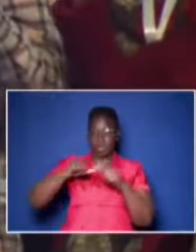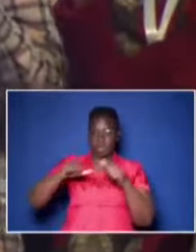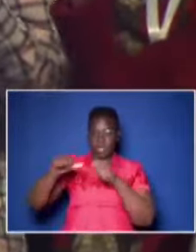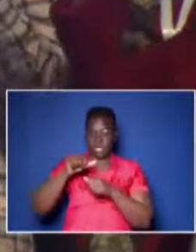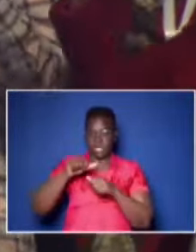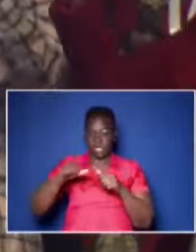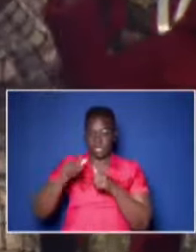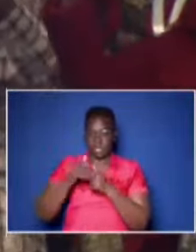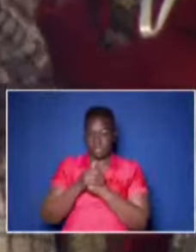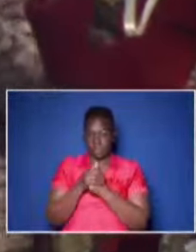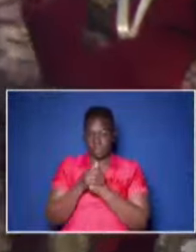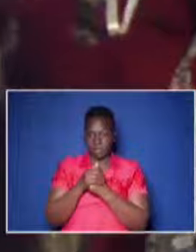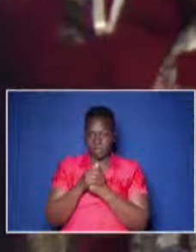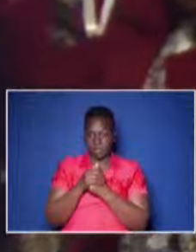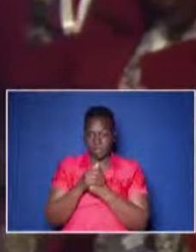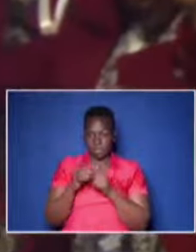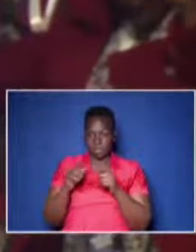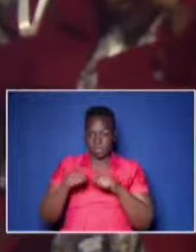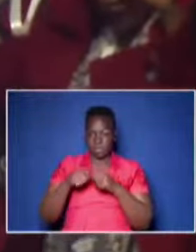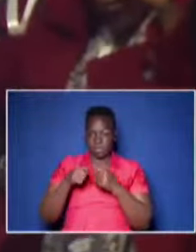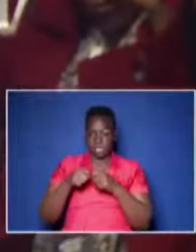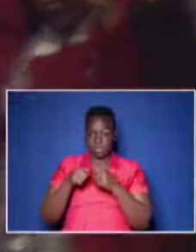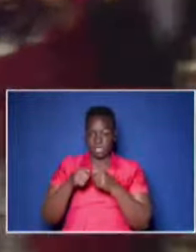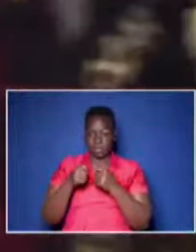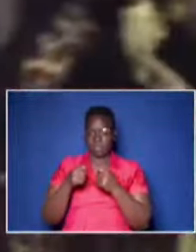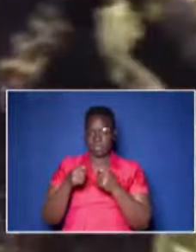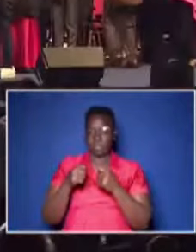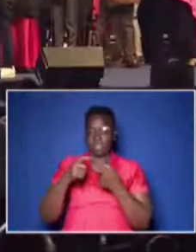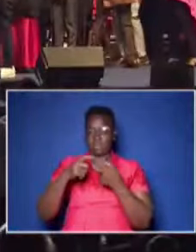Lord breaks the Yoke of